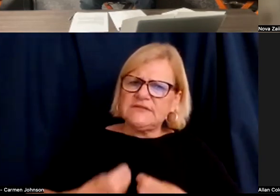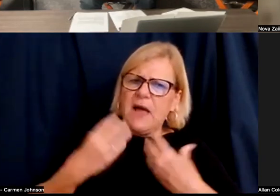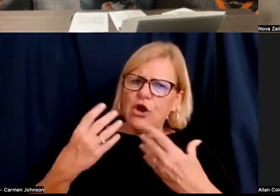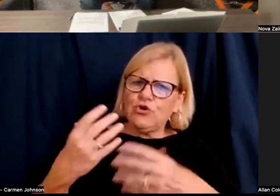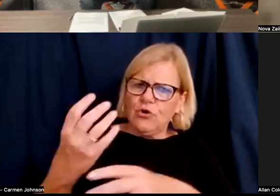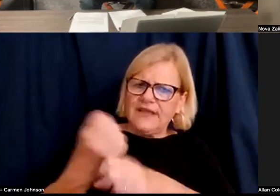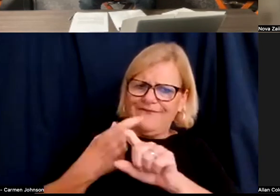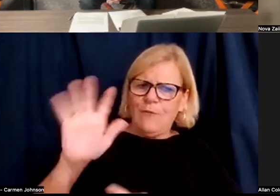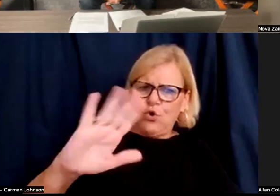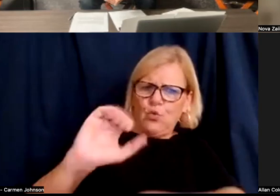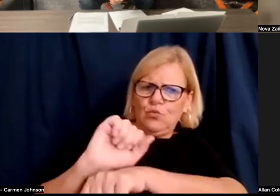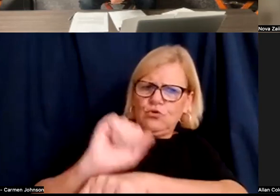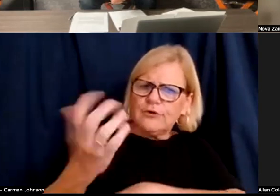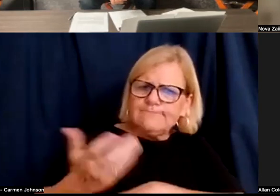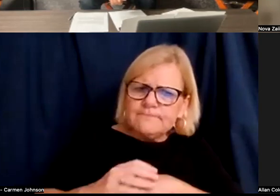away from your work?